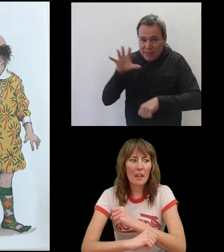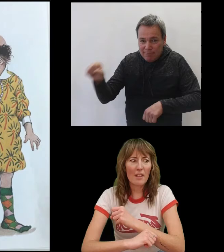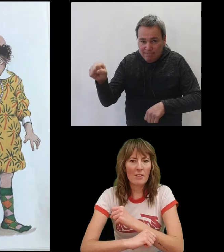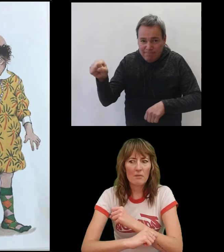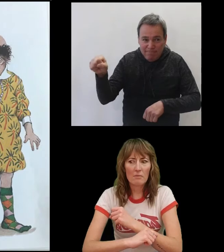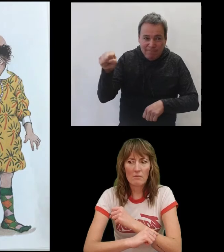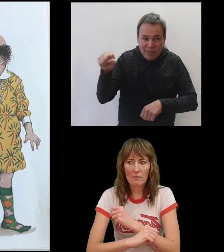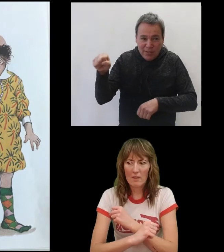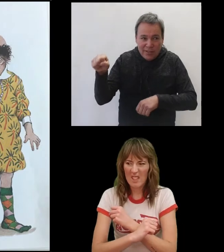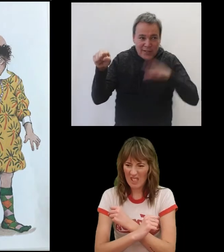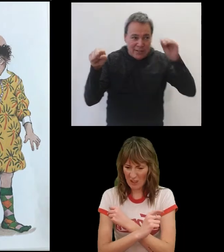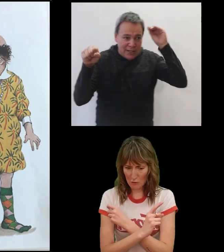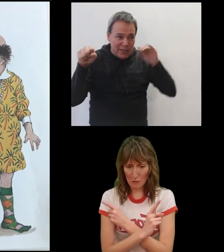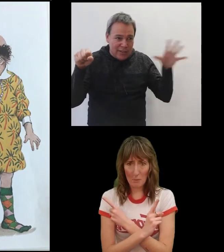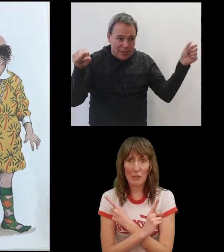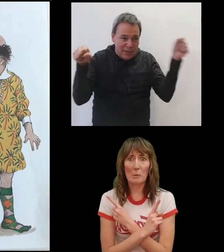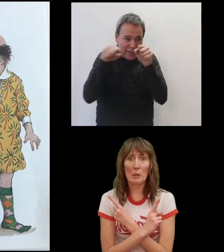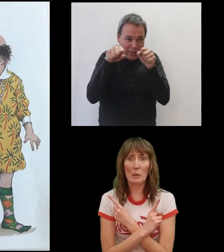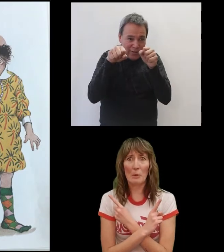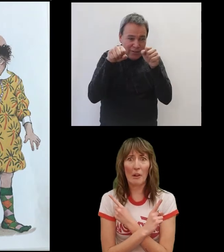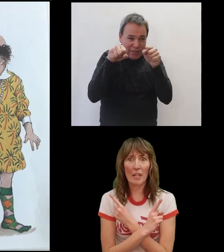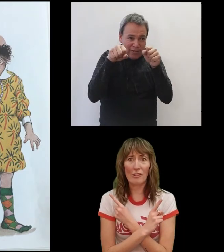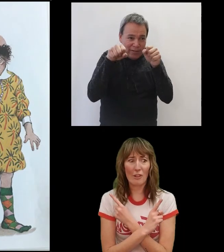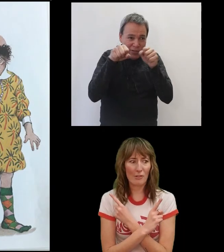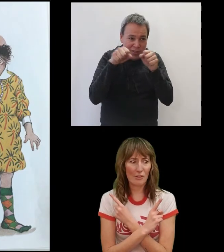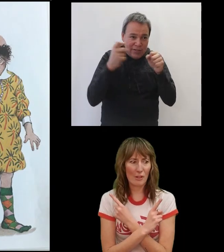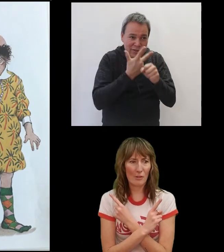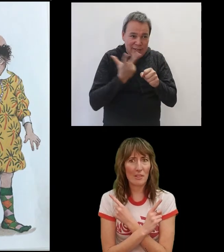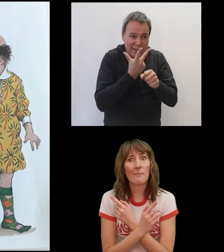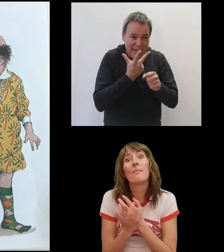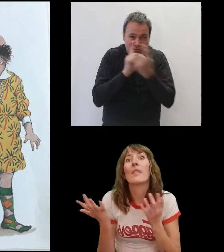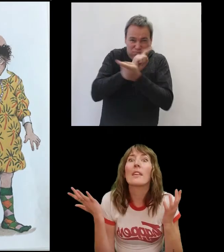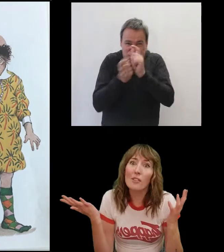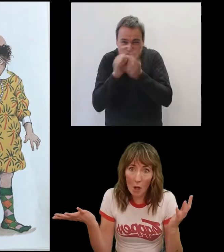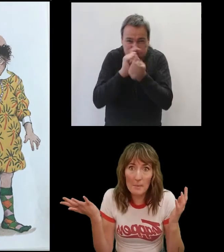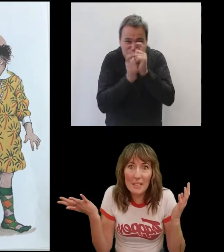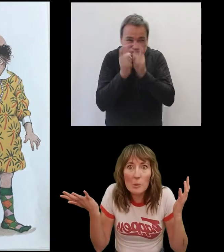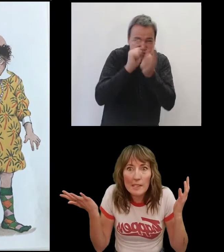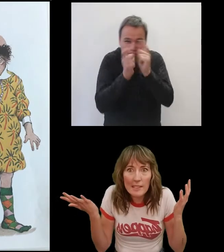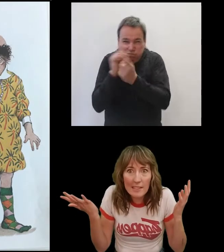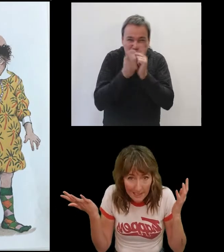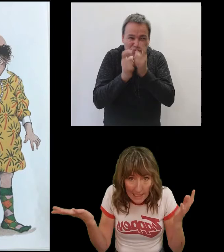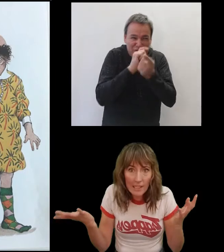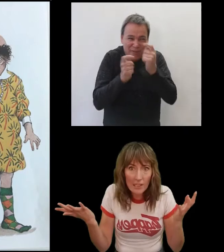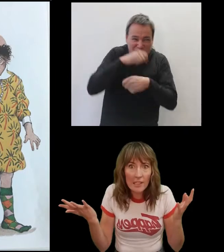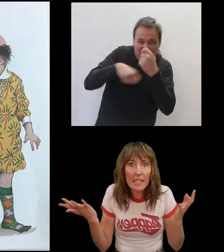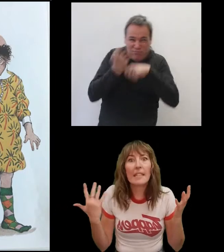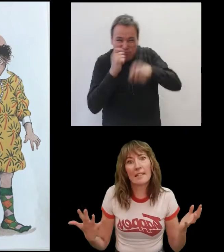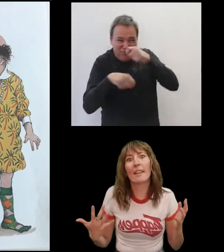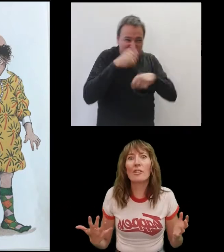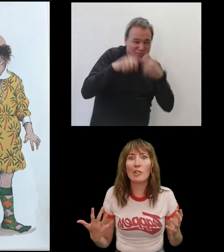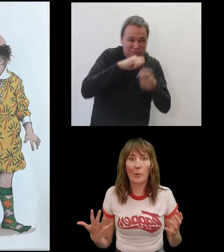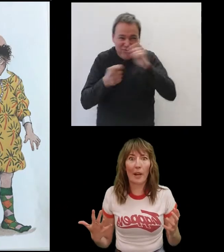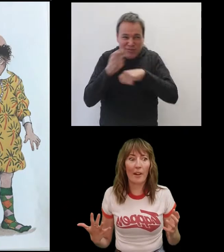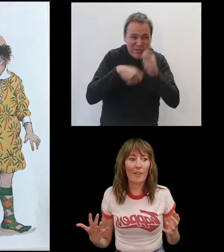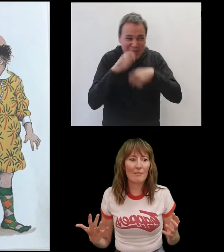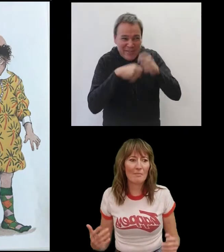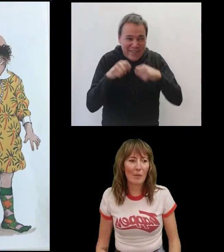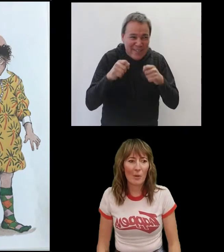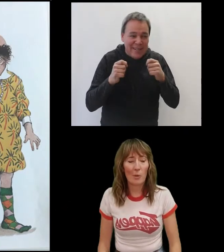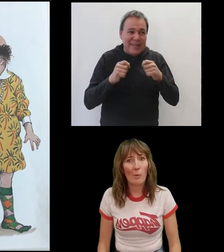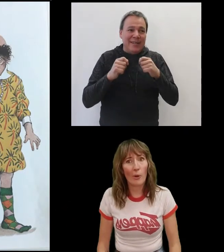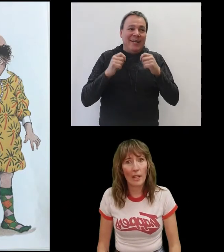And in the end, the teacher and the principal were wearing each other's clothes, and Thomas was still in his